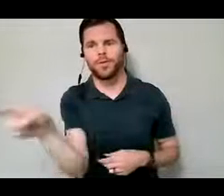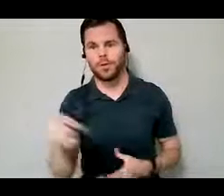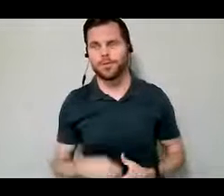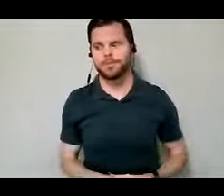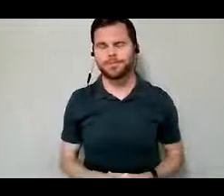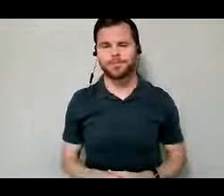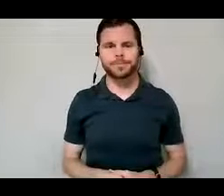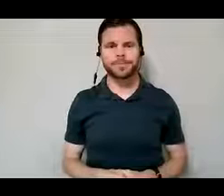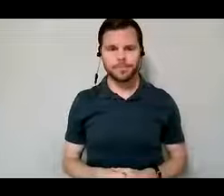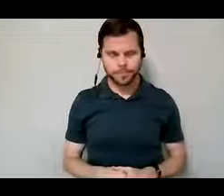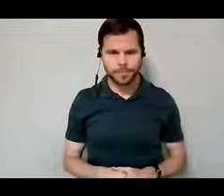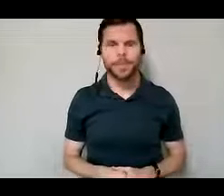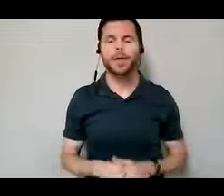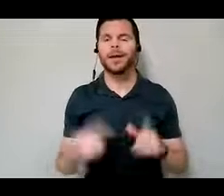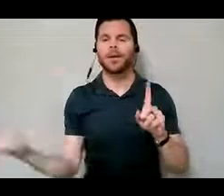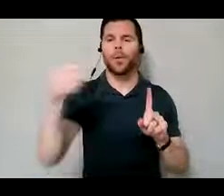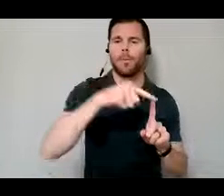So going back to February,